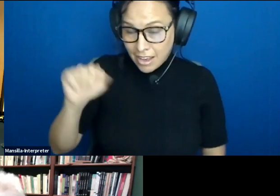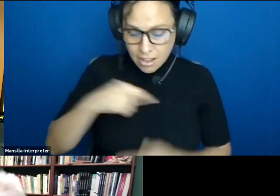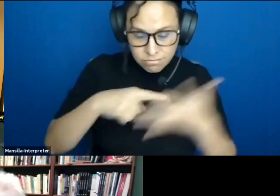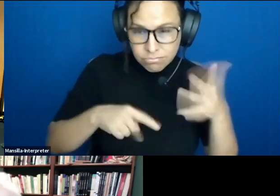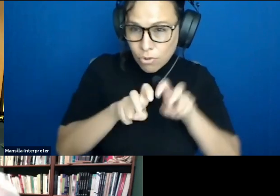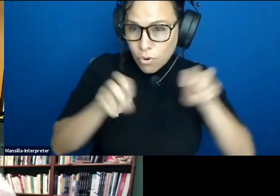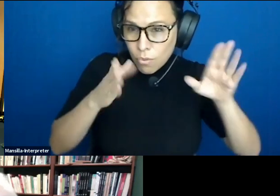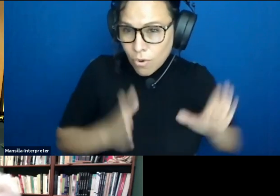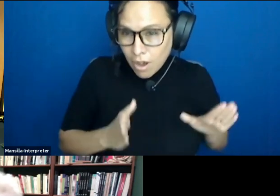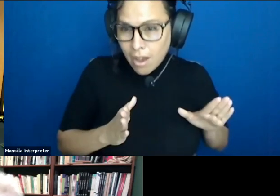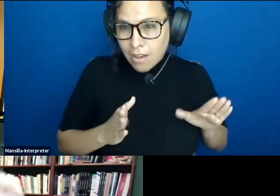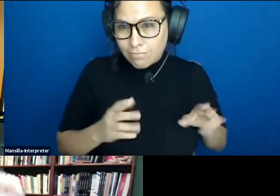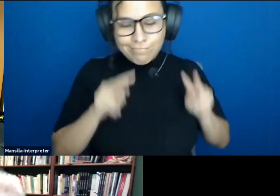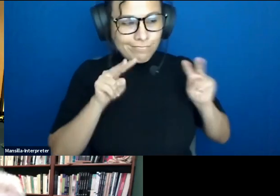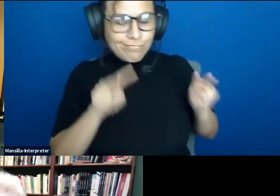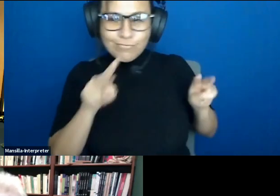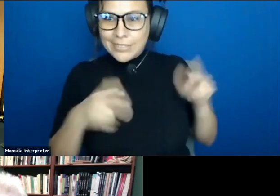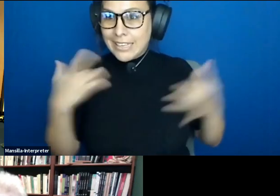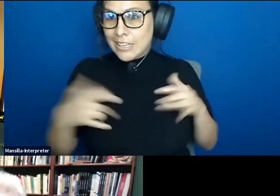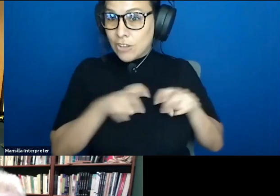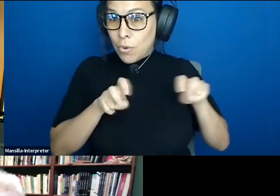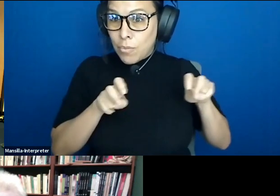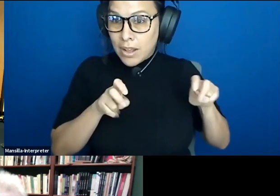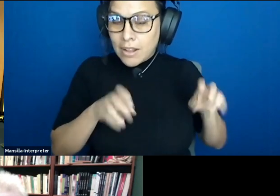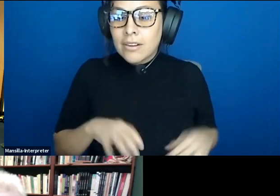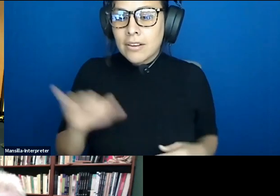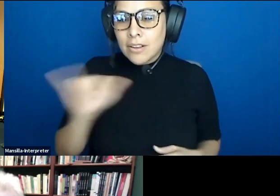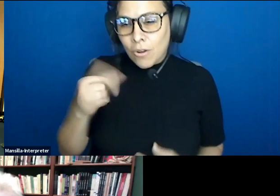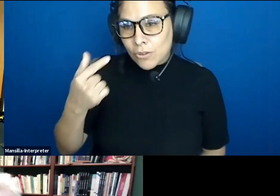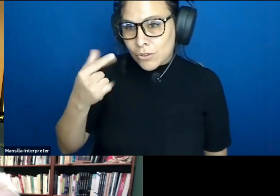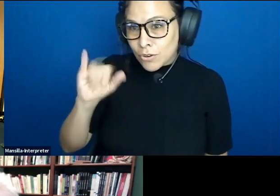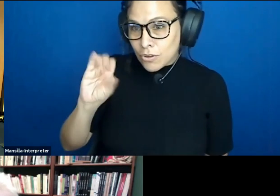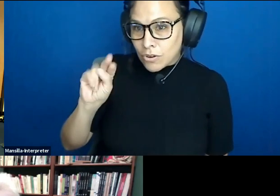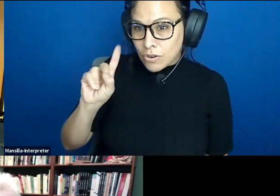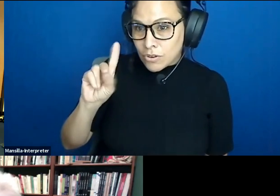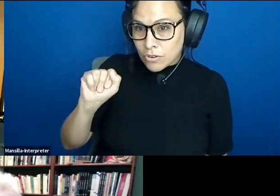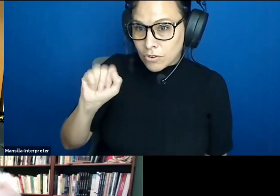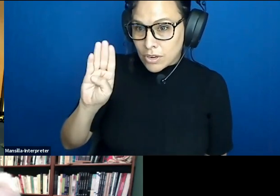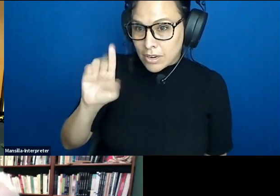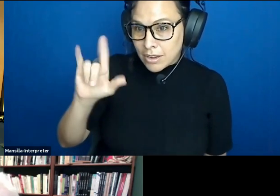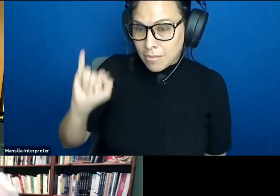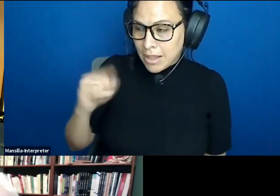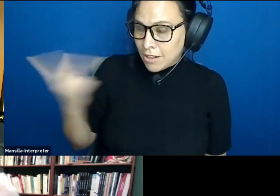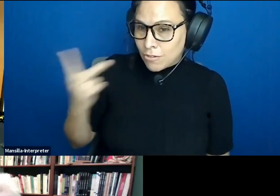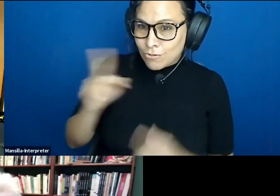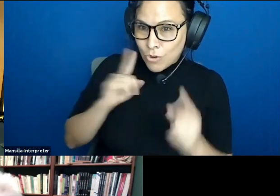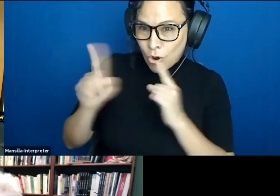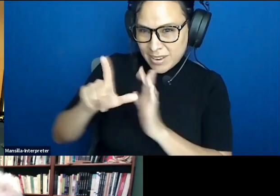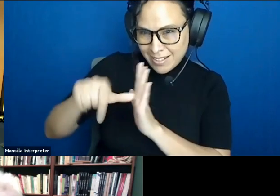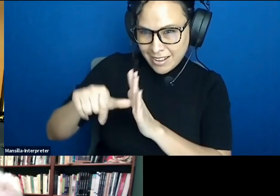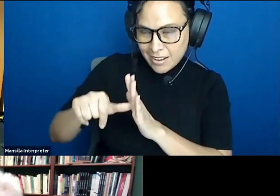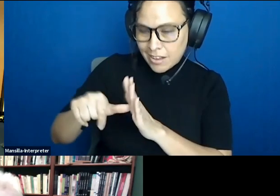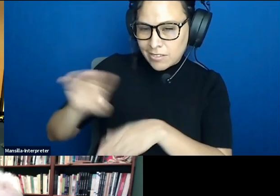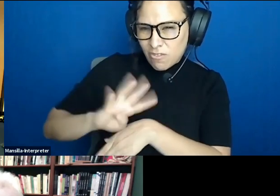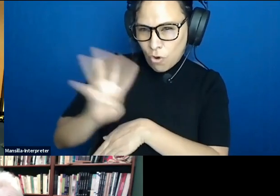to be an exciting panel. And of course to Gioconda Belli for the interview conversation that will happen later this